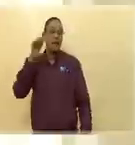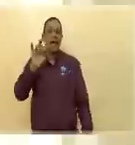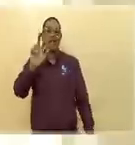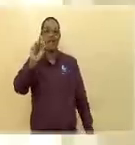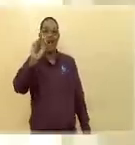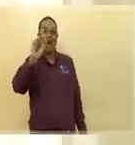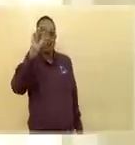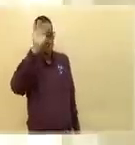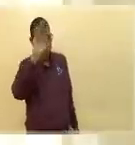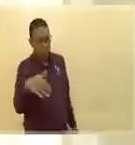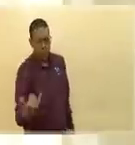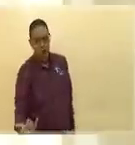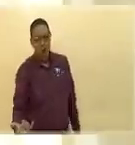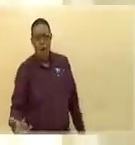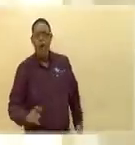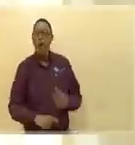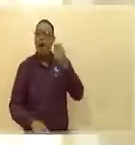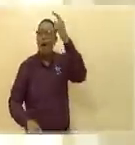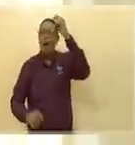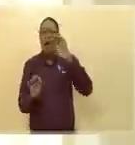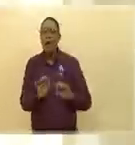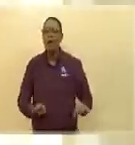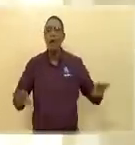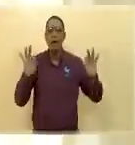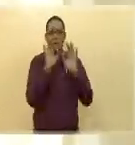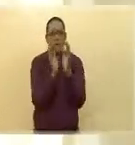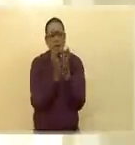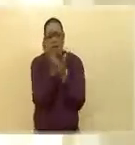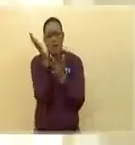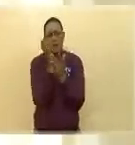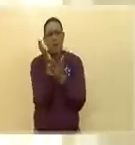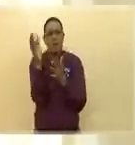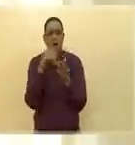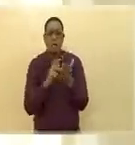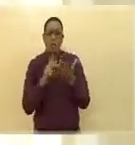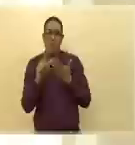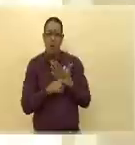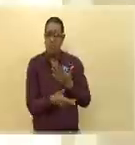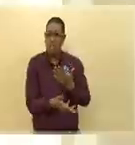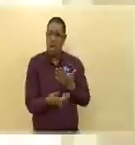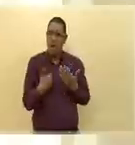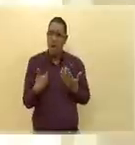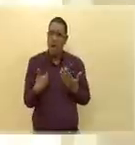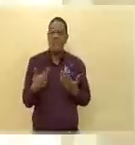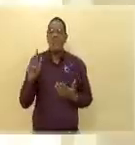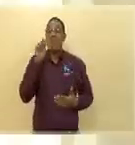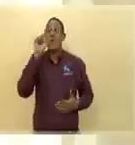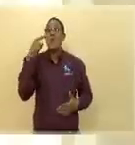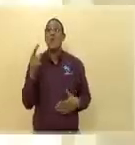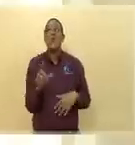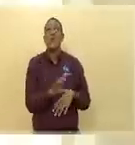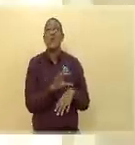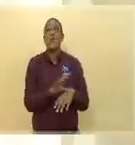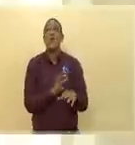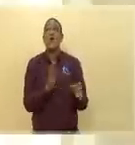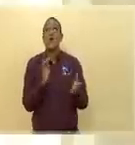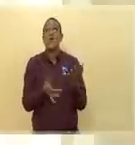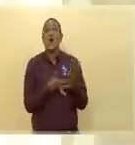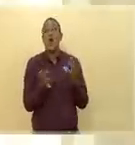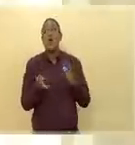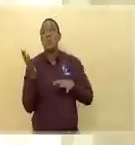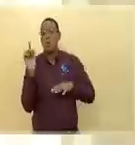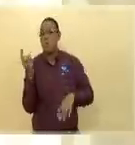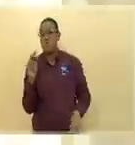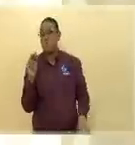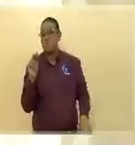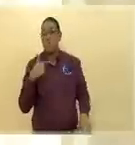to the present. But there's a critical component to this program. Not only will we be digitizing the records, we'll be